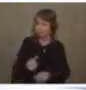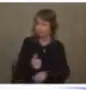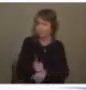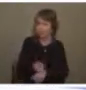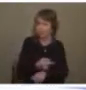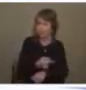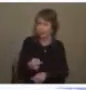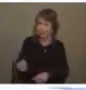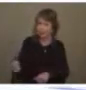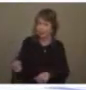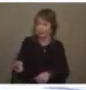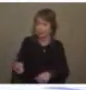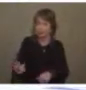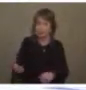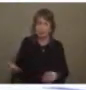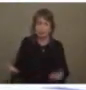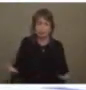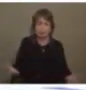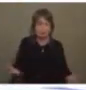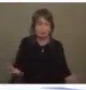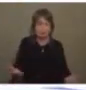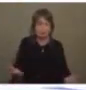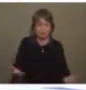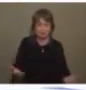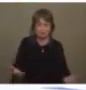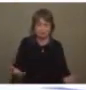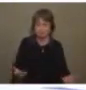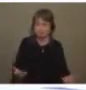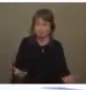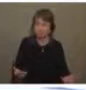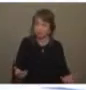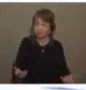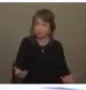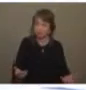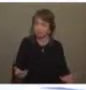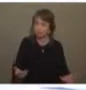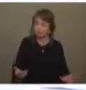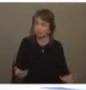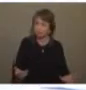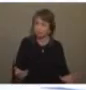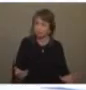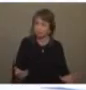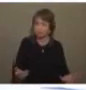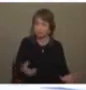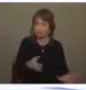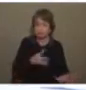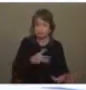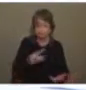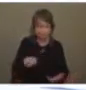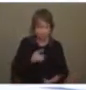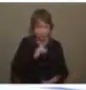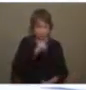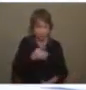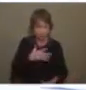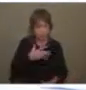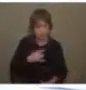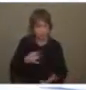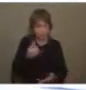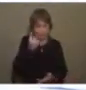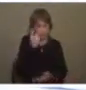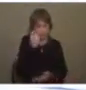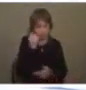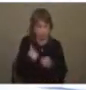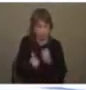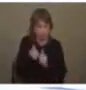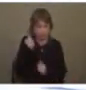following Randy's thoughtful passion and Desmond's very measured and well thought out comments. I'd